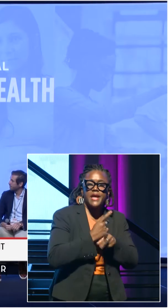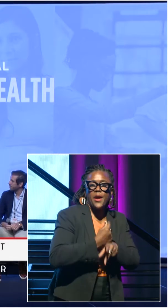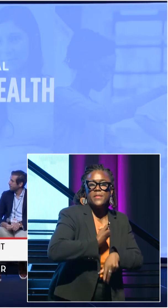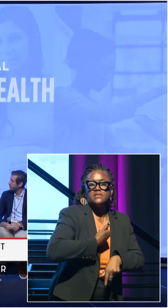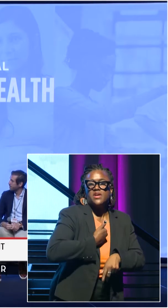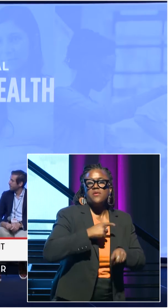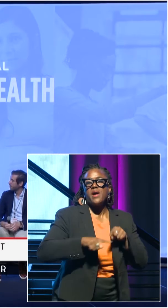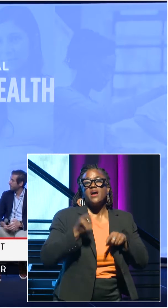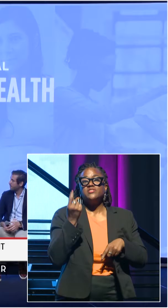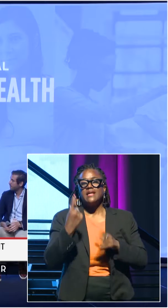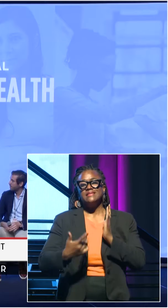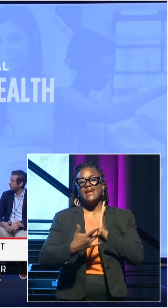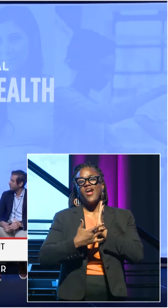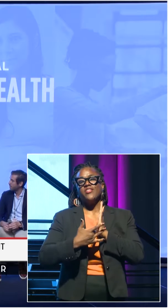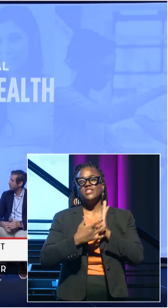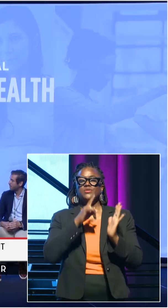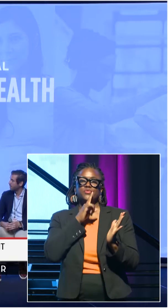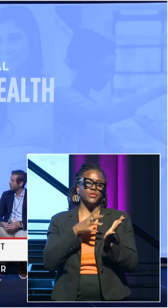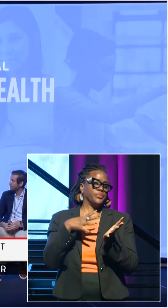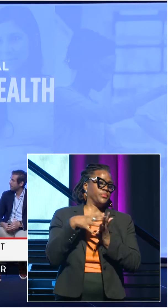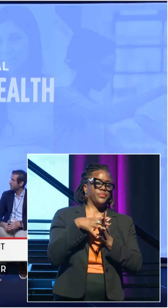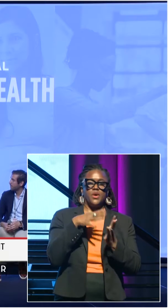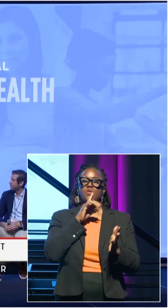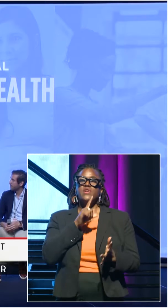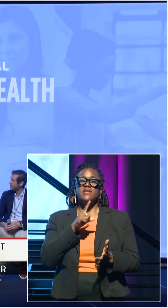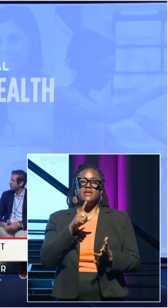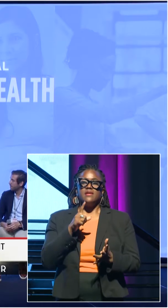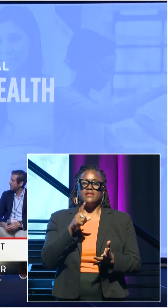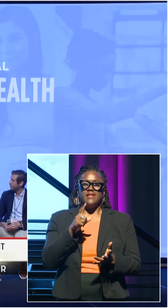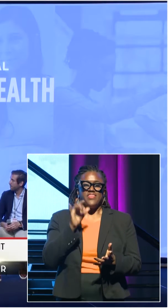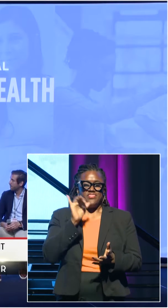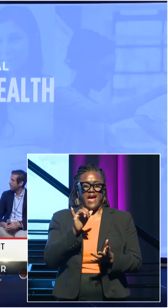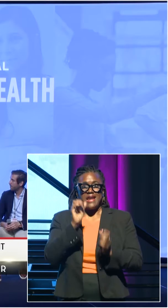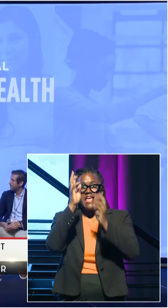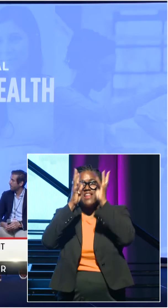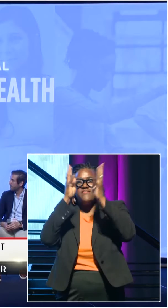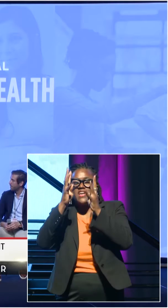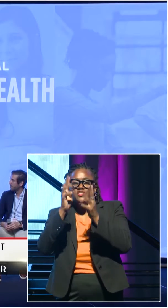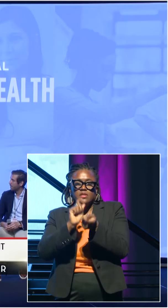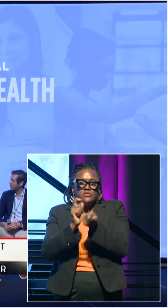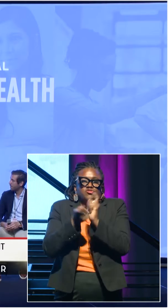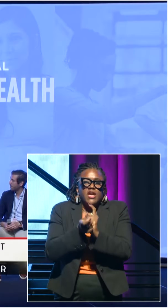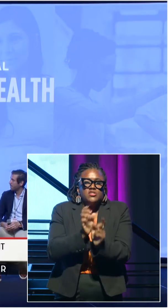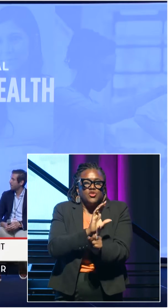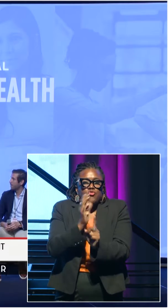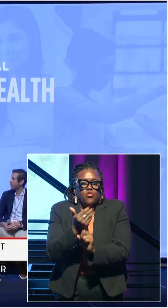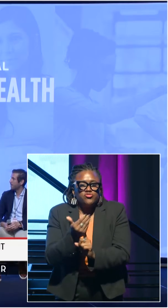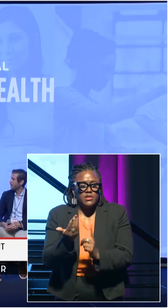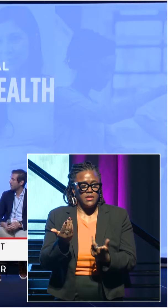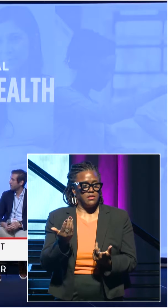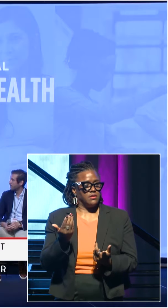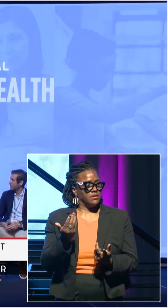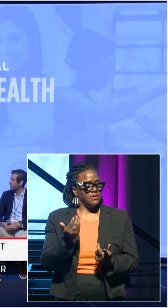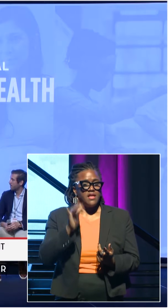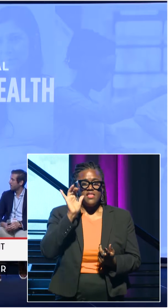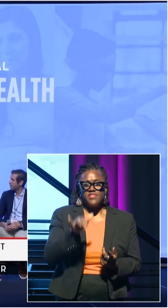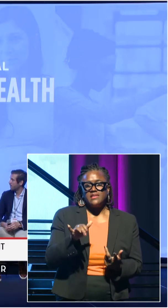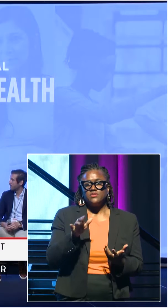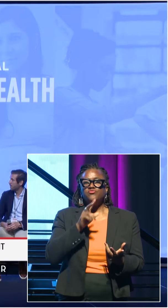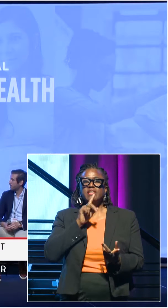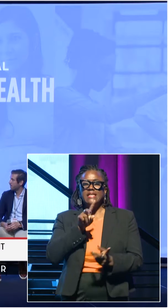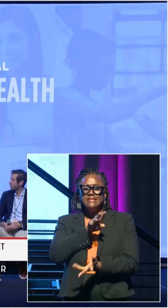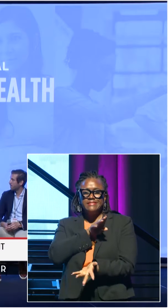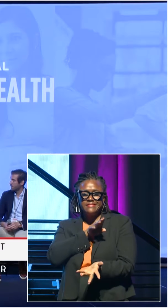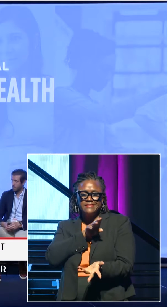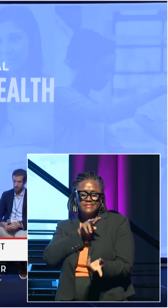innovation of technology, and I do think it's a linchpin. It's the innovation of changing culturally. It's a paradigm